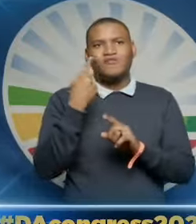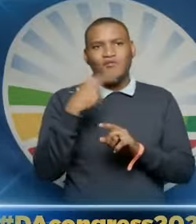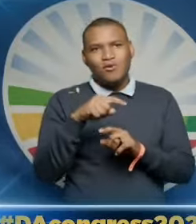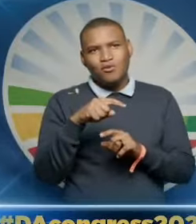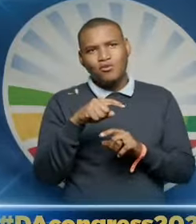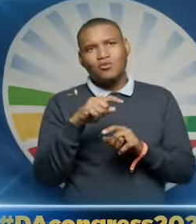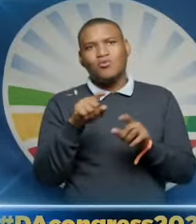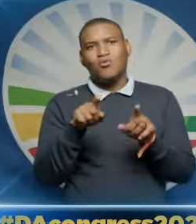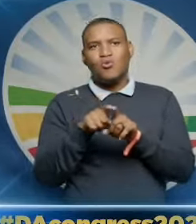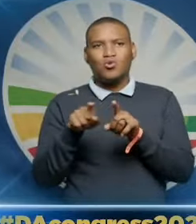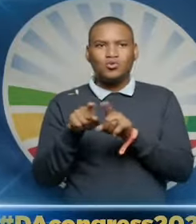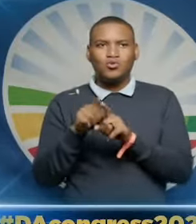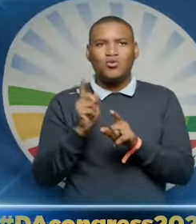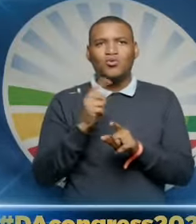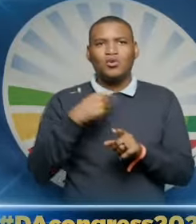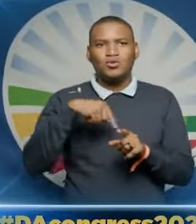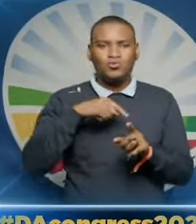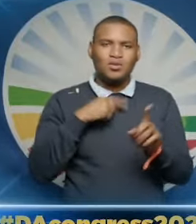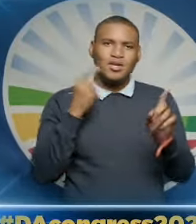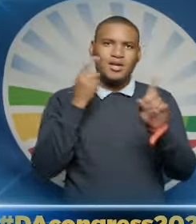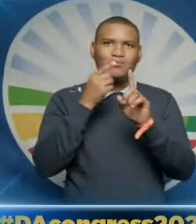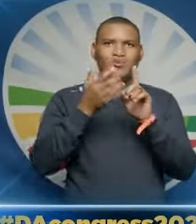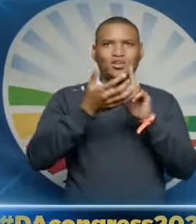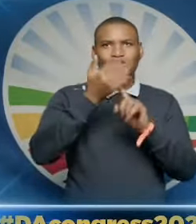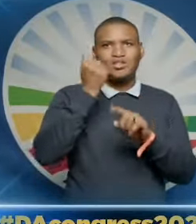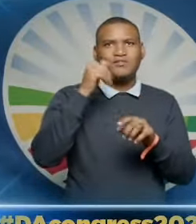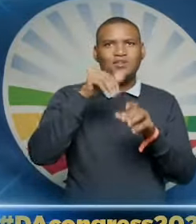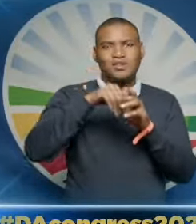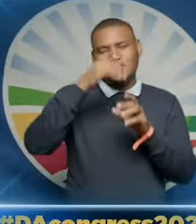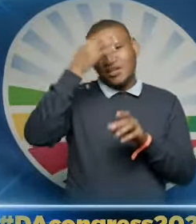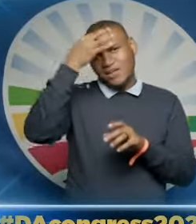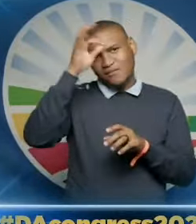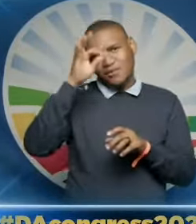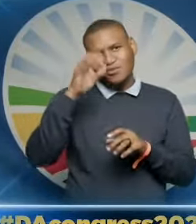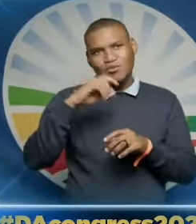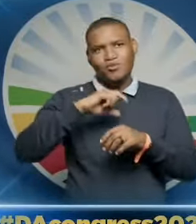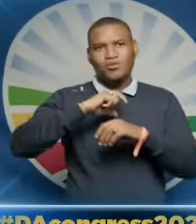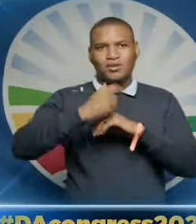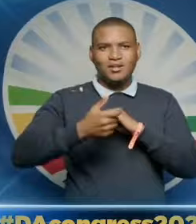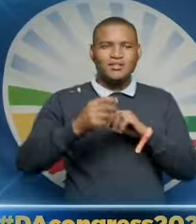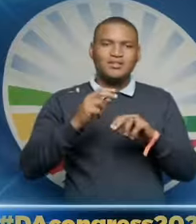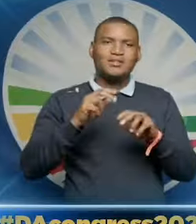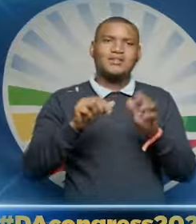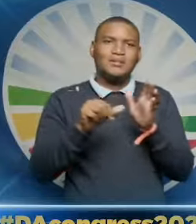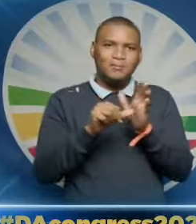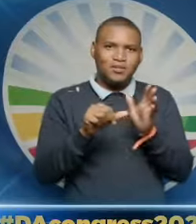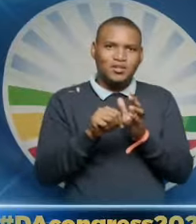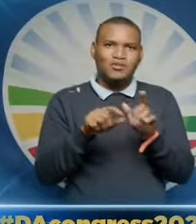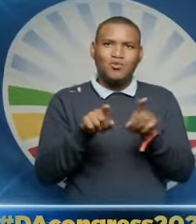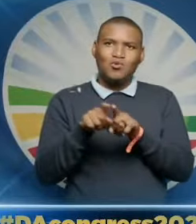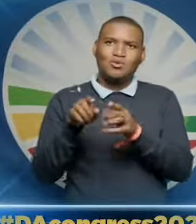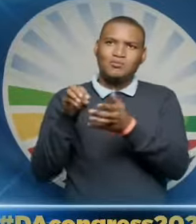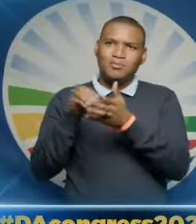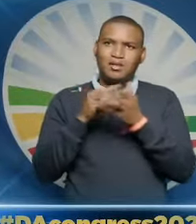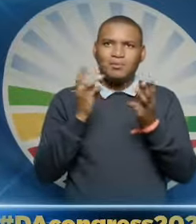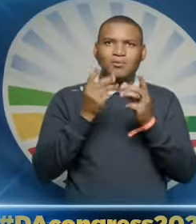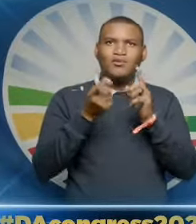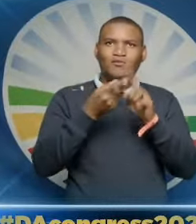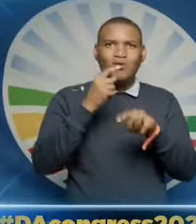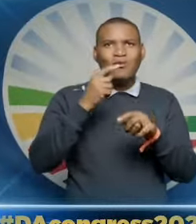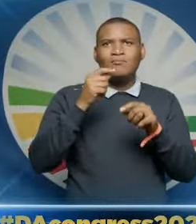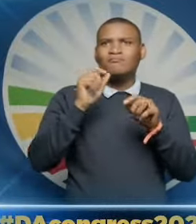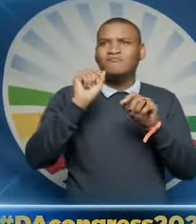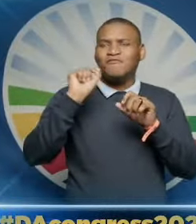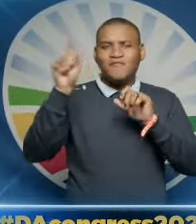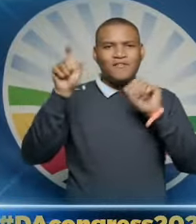and also what we aim to achieve when we are in government. And so Congress is very important as it brings people together from all parts of